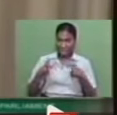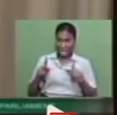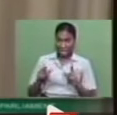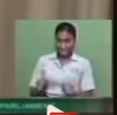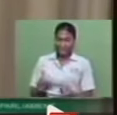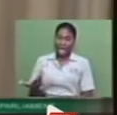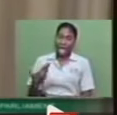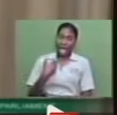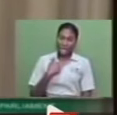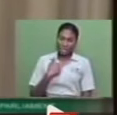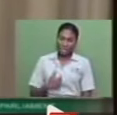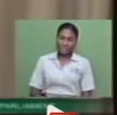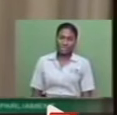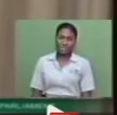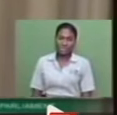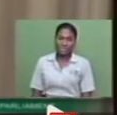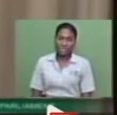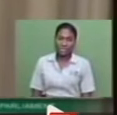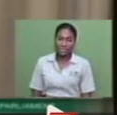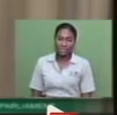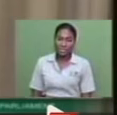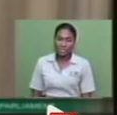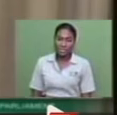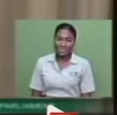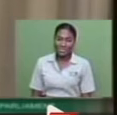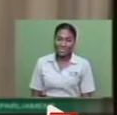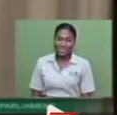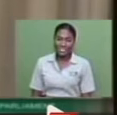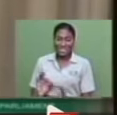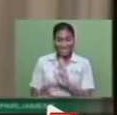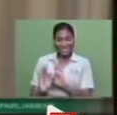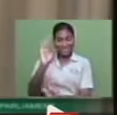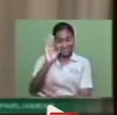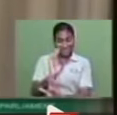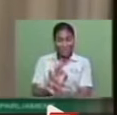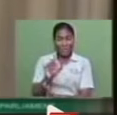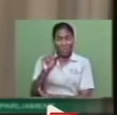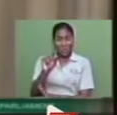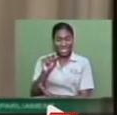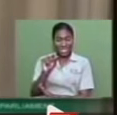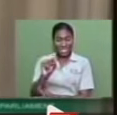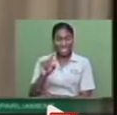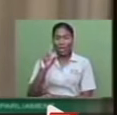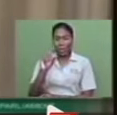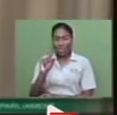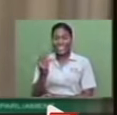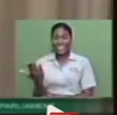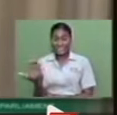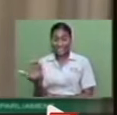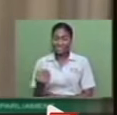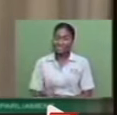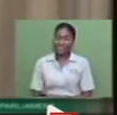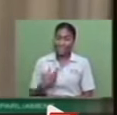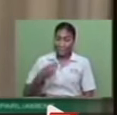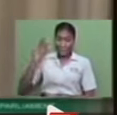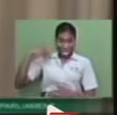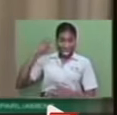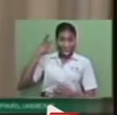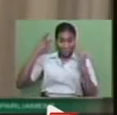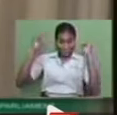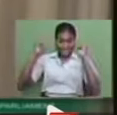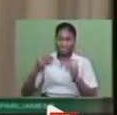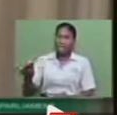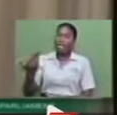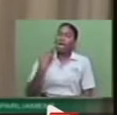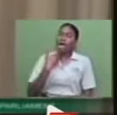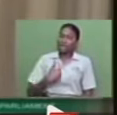February 20th, 2020. This was the question. Can the Prime Minister indicate whether the government will be